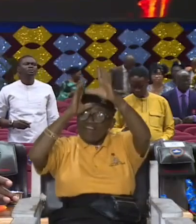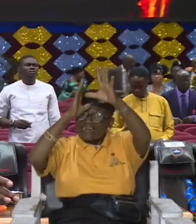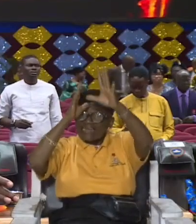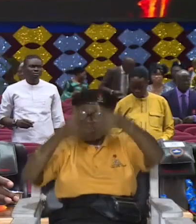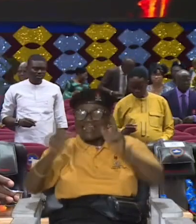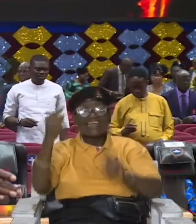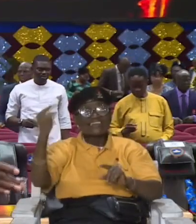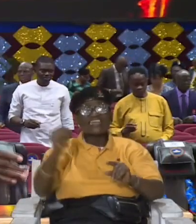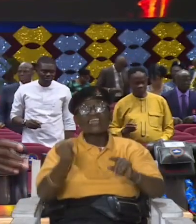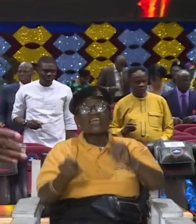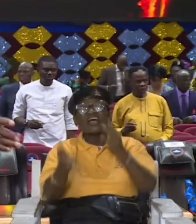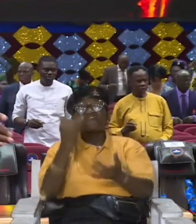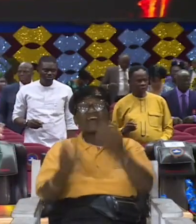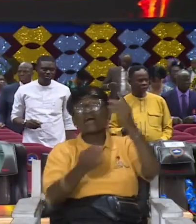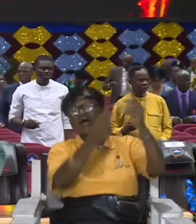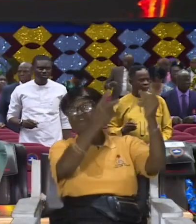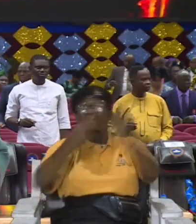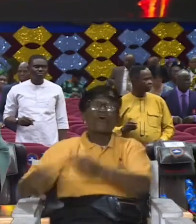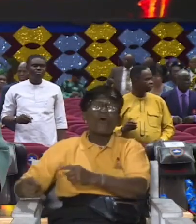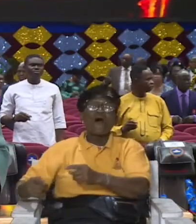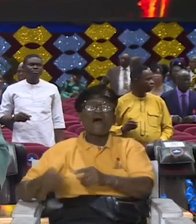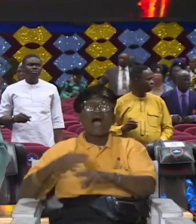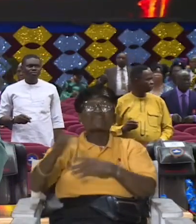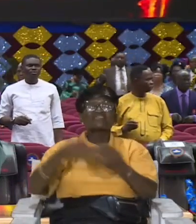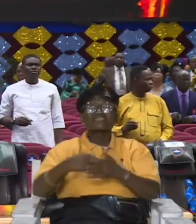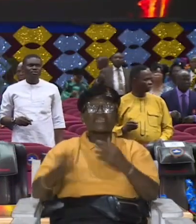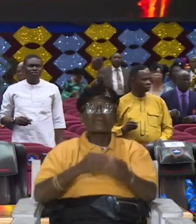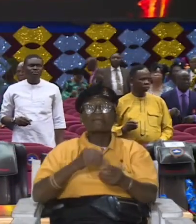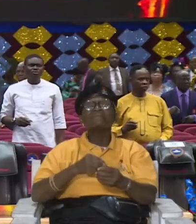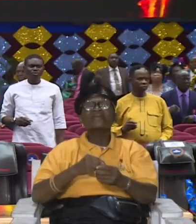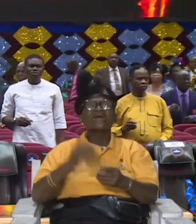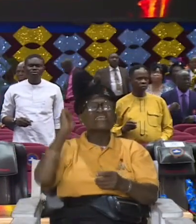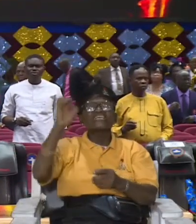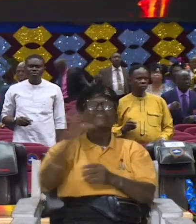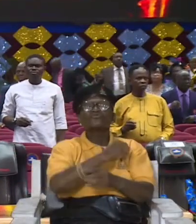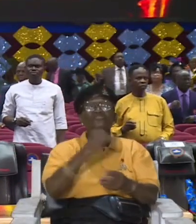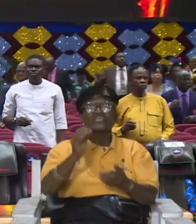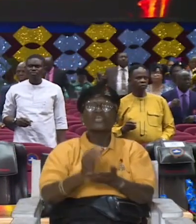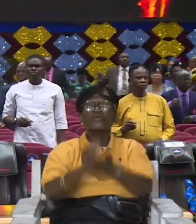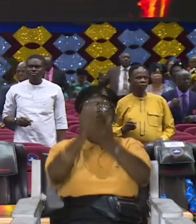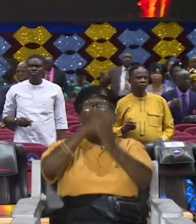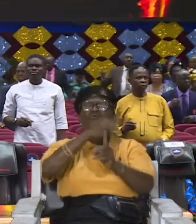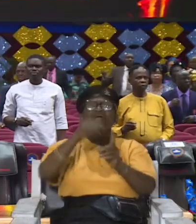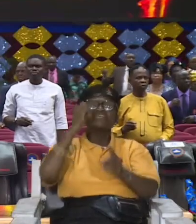After the same manner, also he took the cup when he had supped, saying,